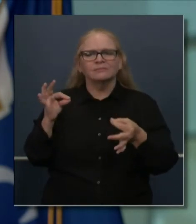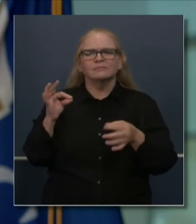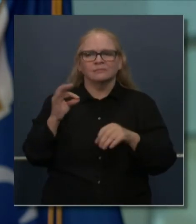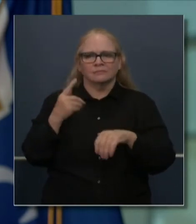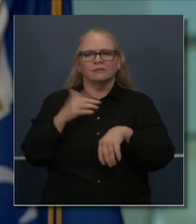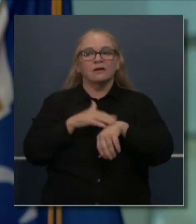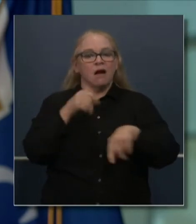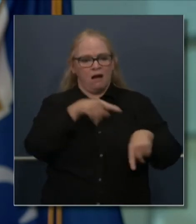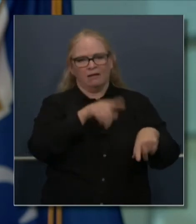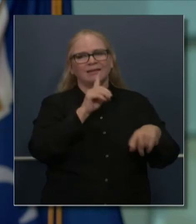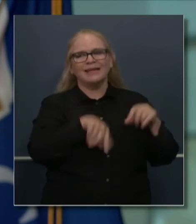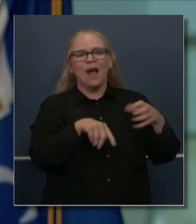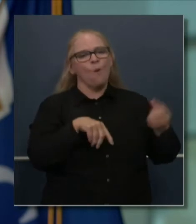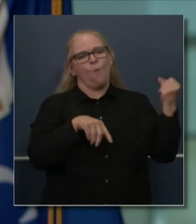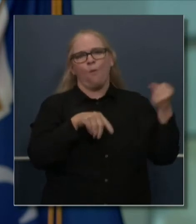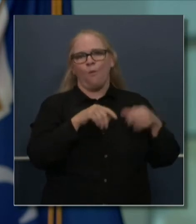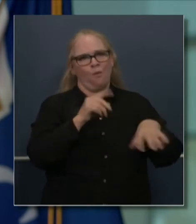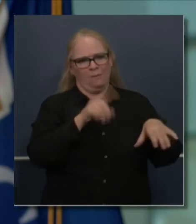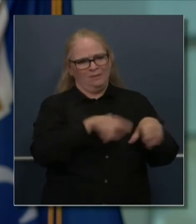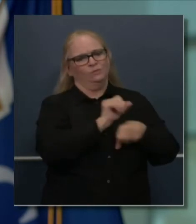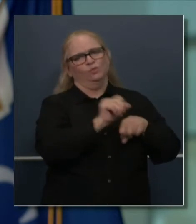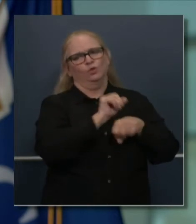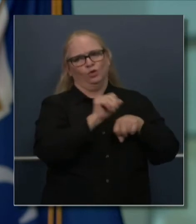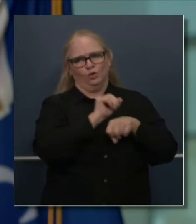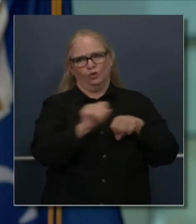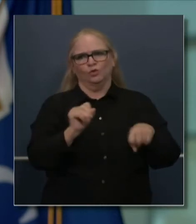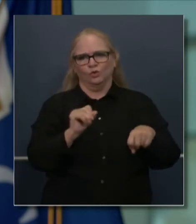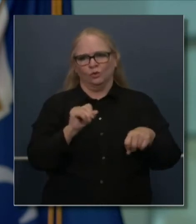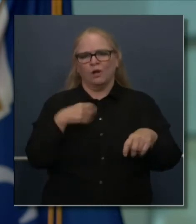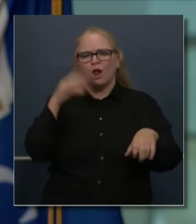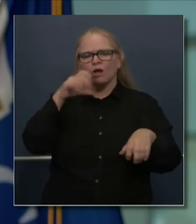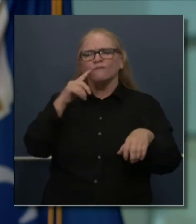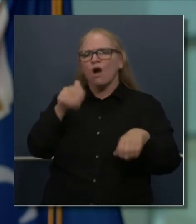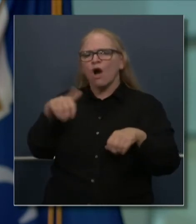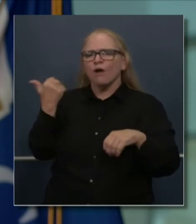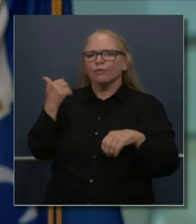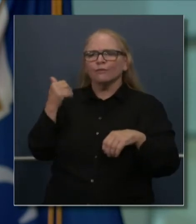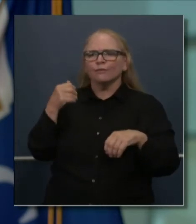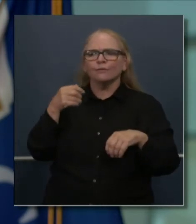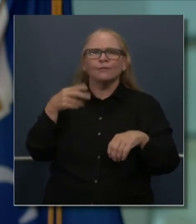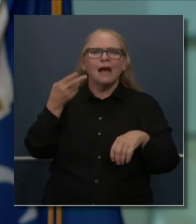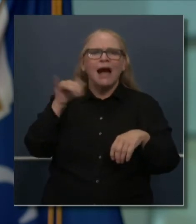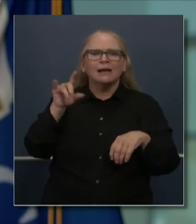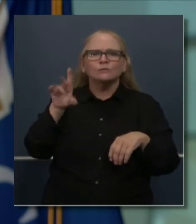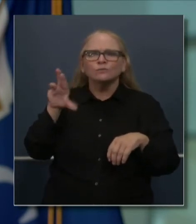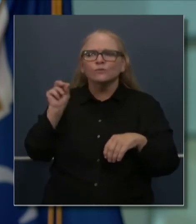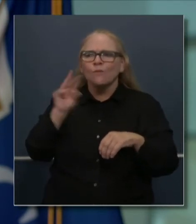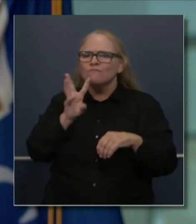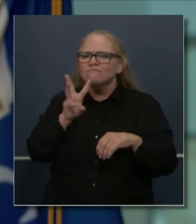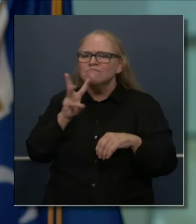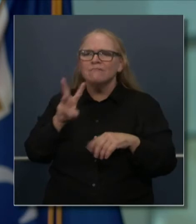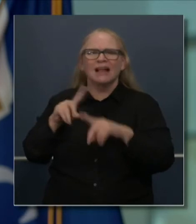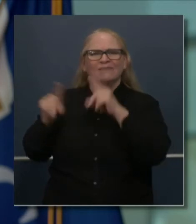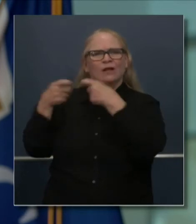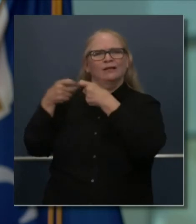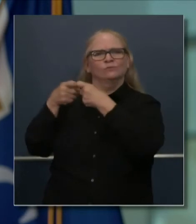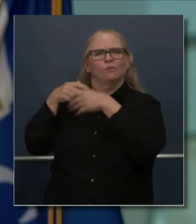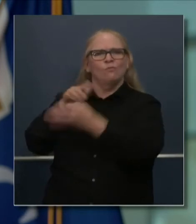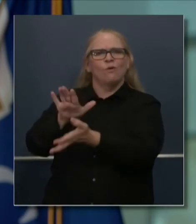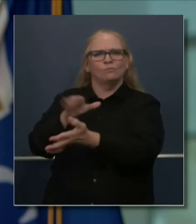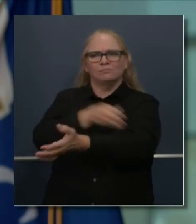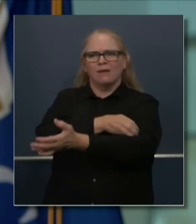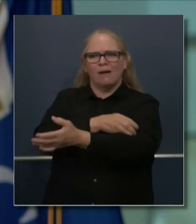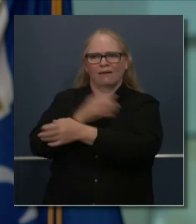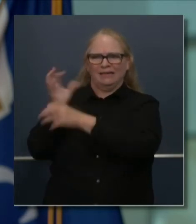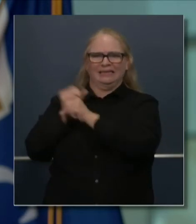we are working to get more peaker plants online. We're working to get more hydro online. We're looking to mitigate some of our exports.